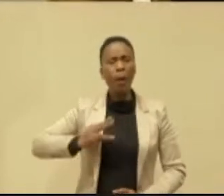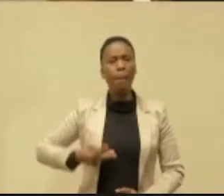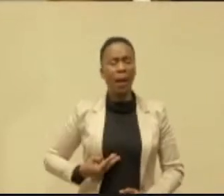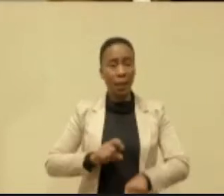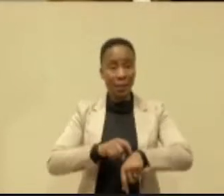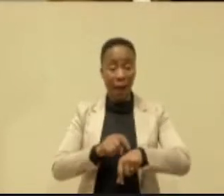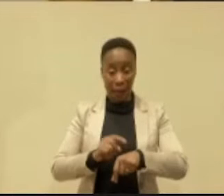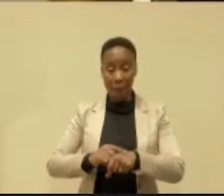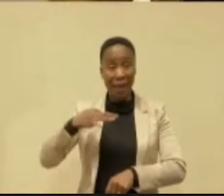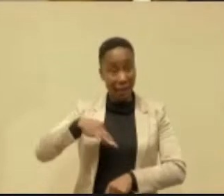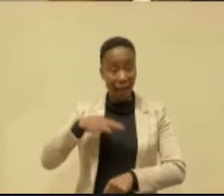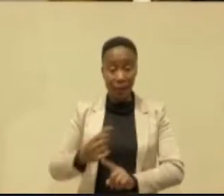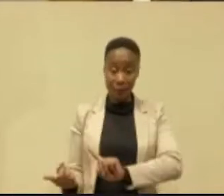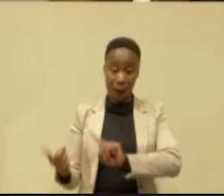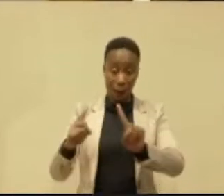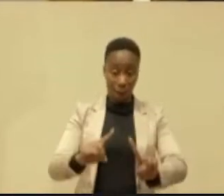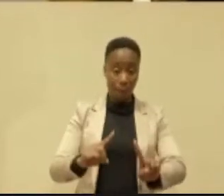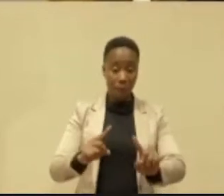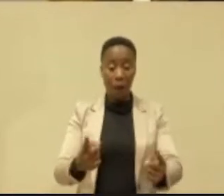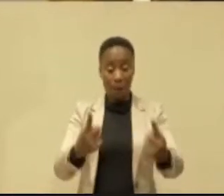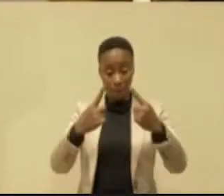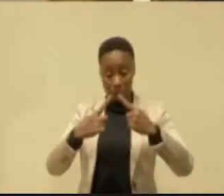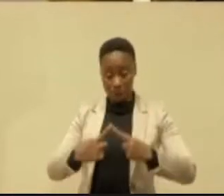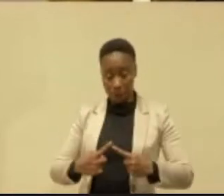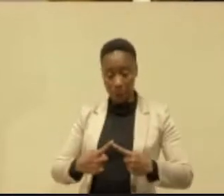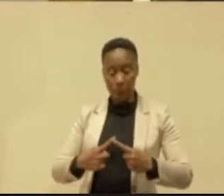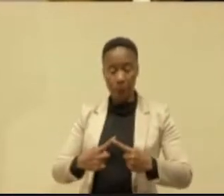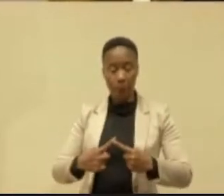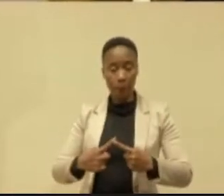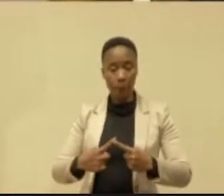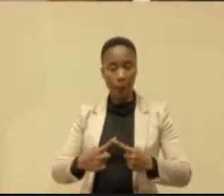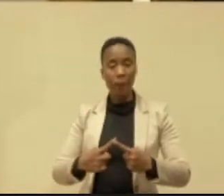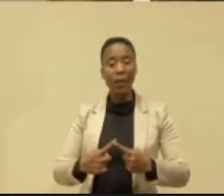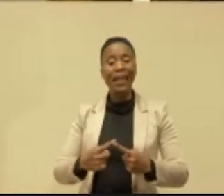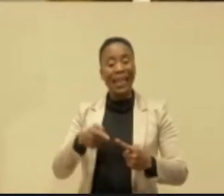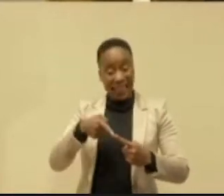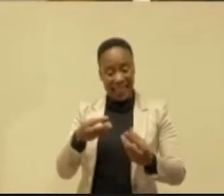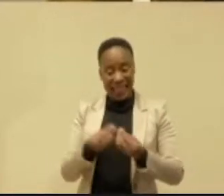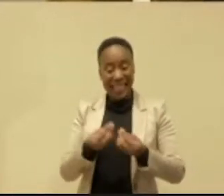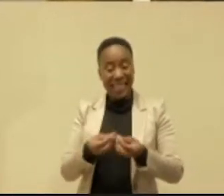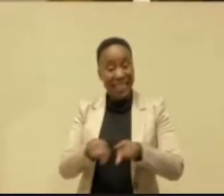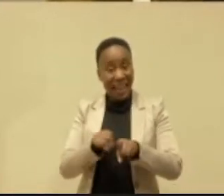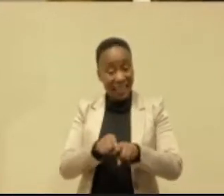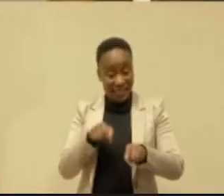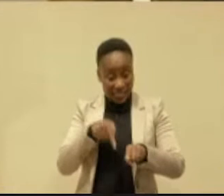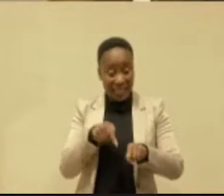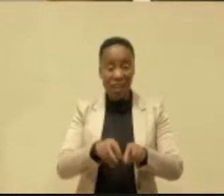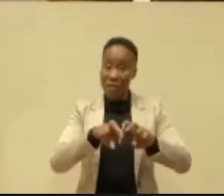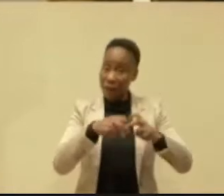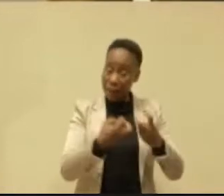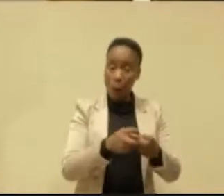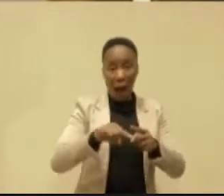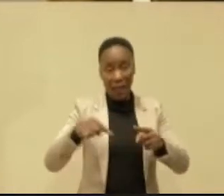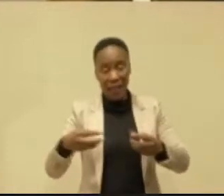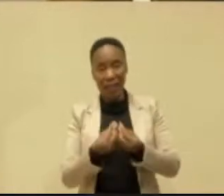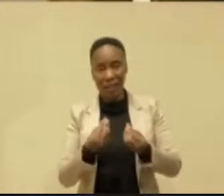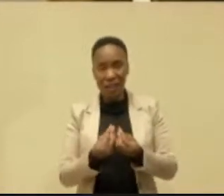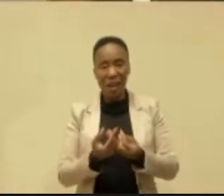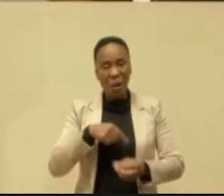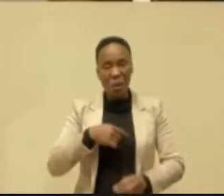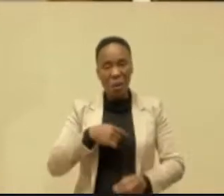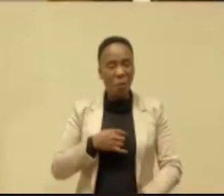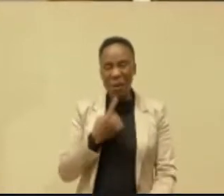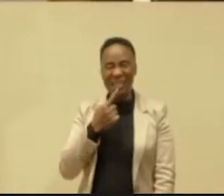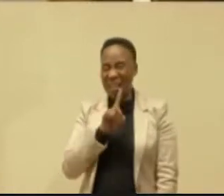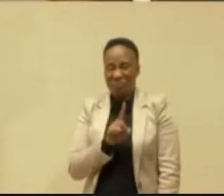come to us or women come to us they have gone through things like rape and so we tend to be the ones that is